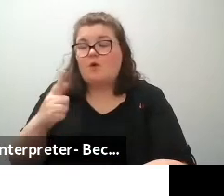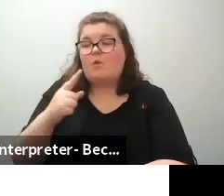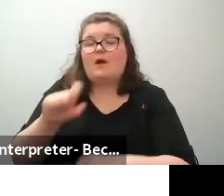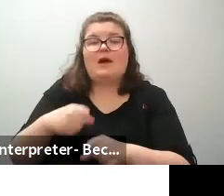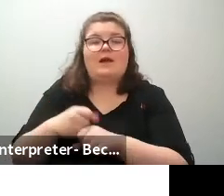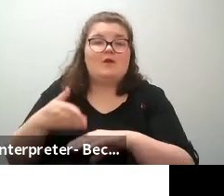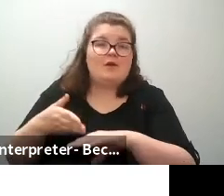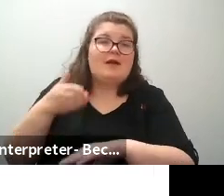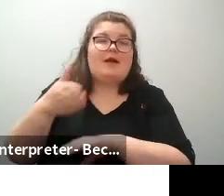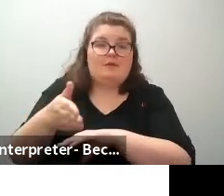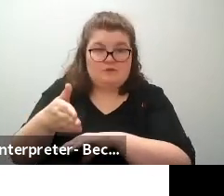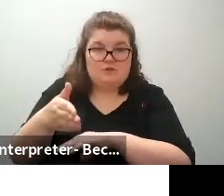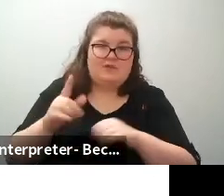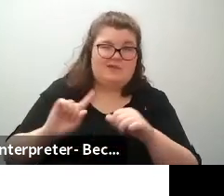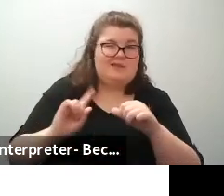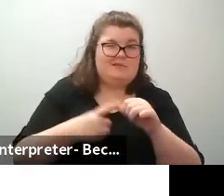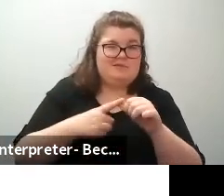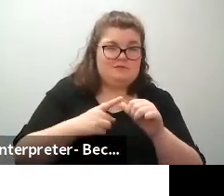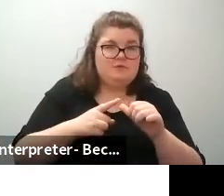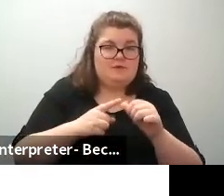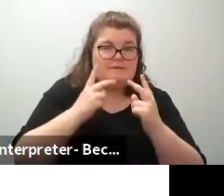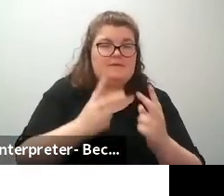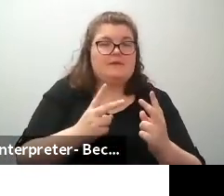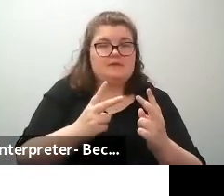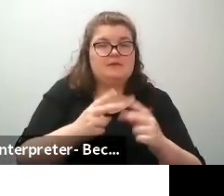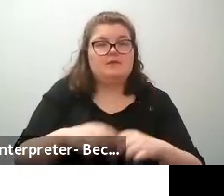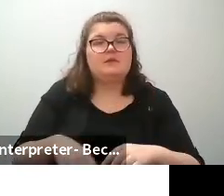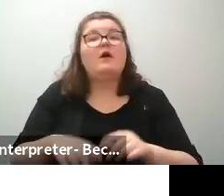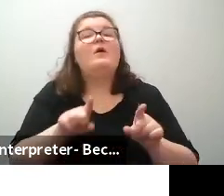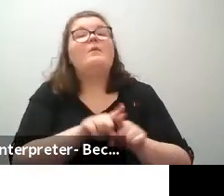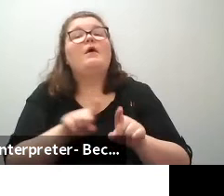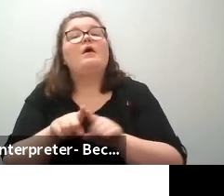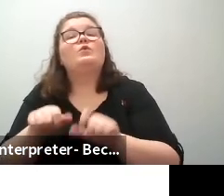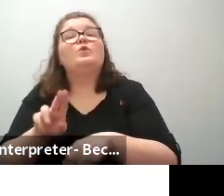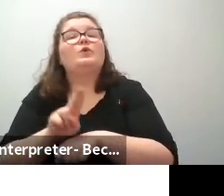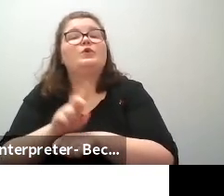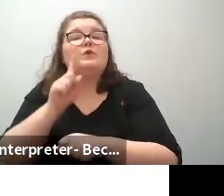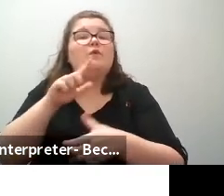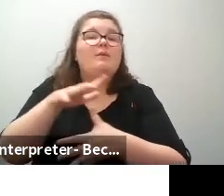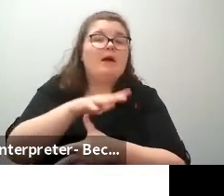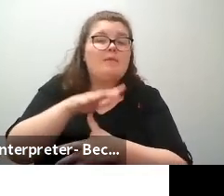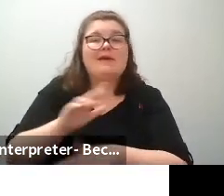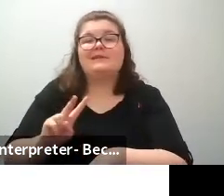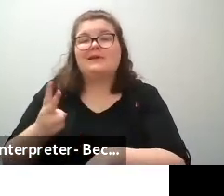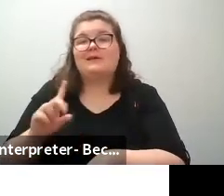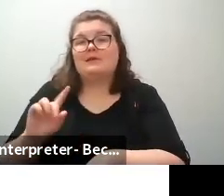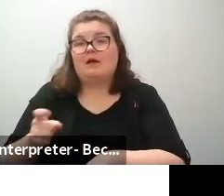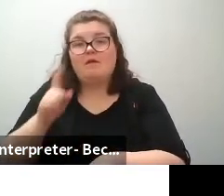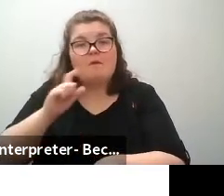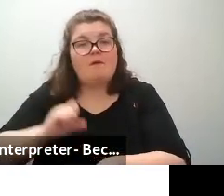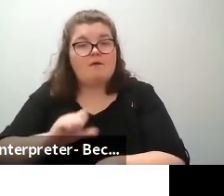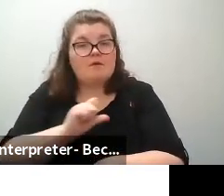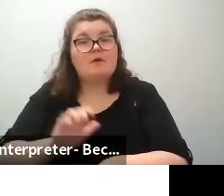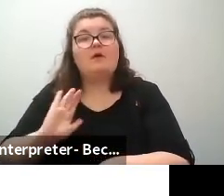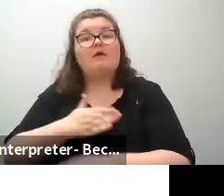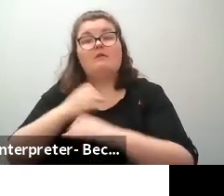visit or hospitalization, and visits are for primary or secondary diagnoses of asthma. The statistical